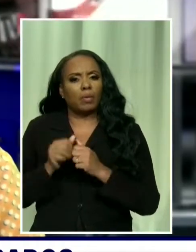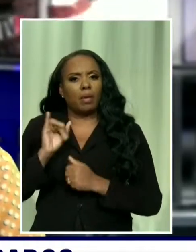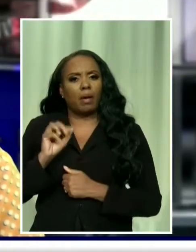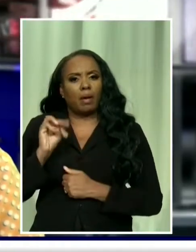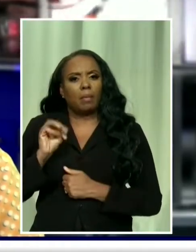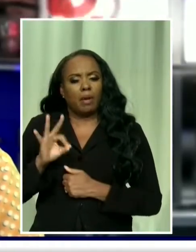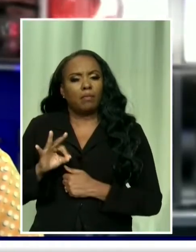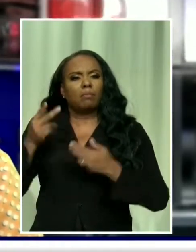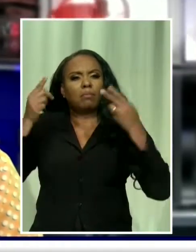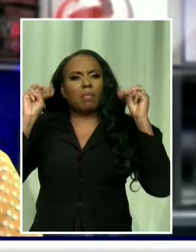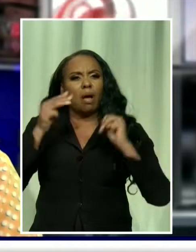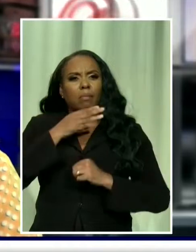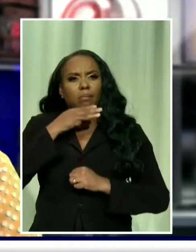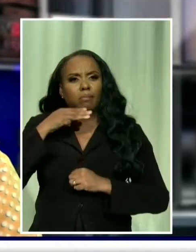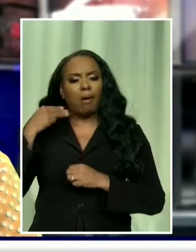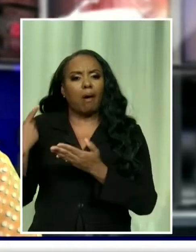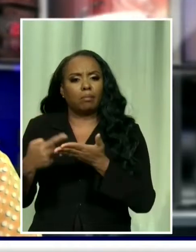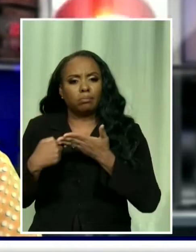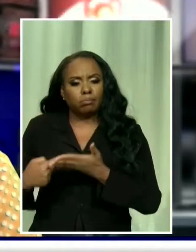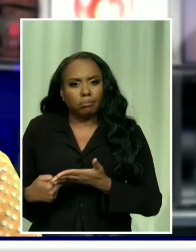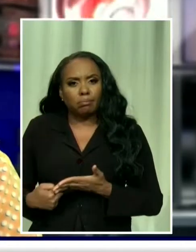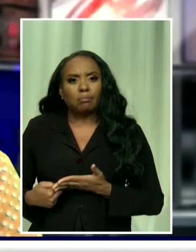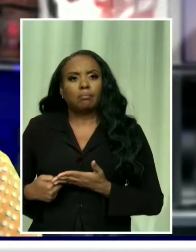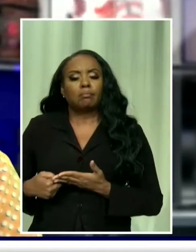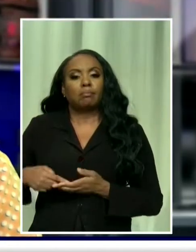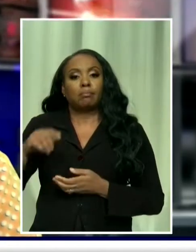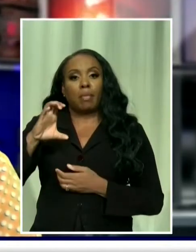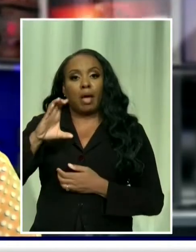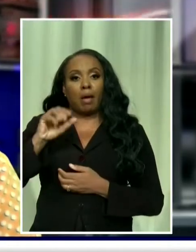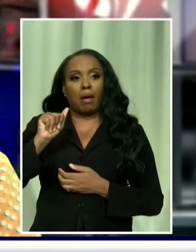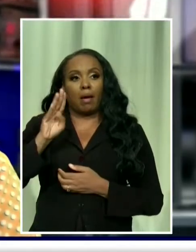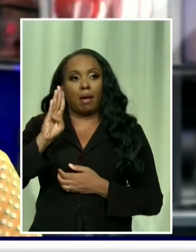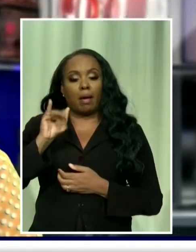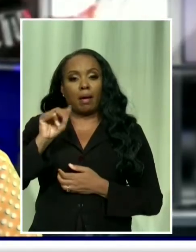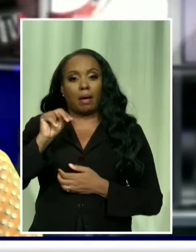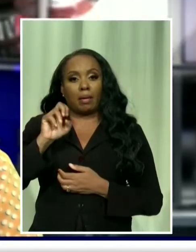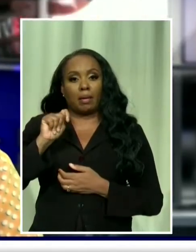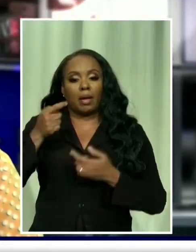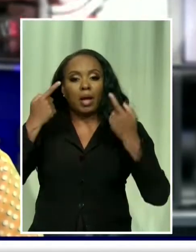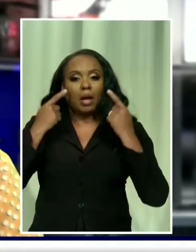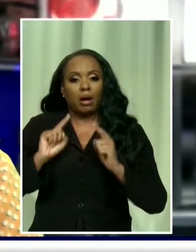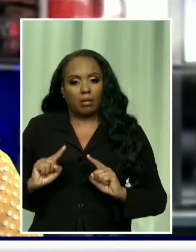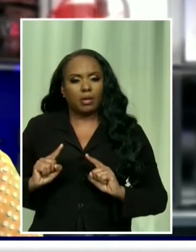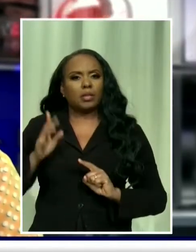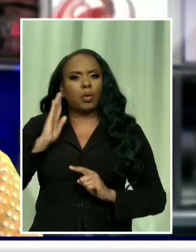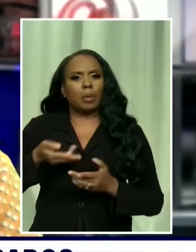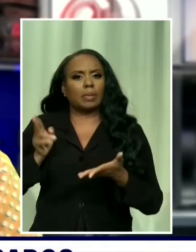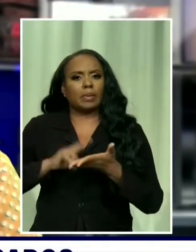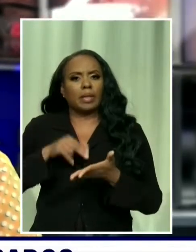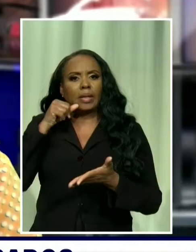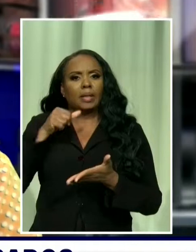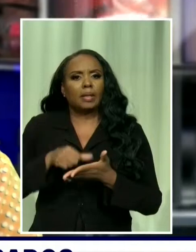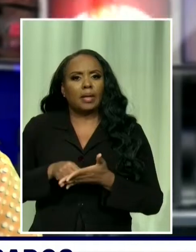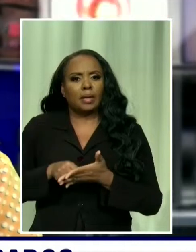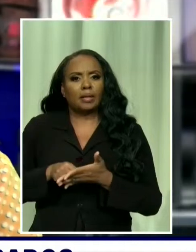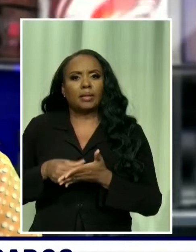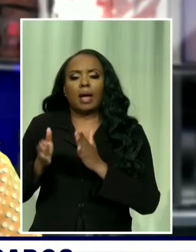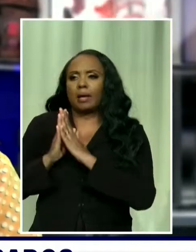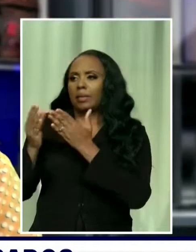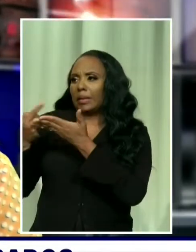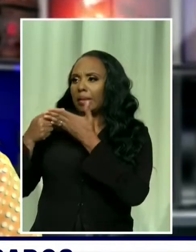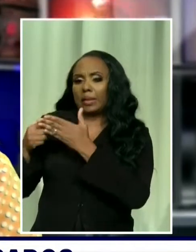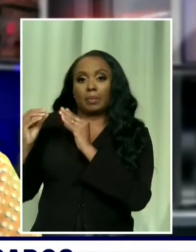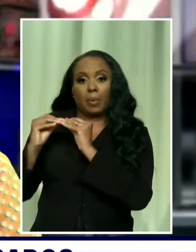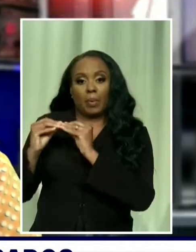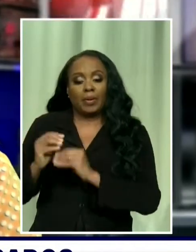Amor-Motley. She told reporters Cabinet agreed to take the step when it met yesterday, adding she'll be signing a letter asking to resume